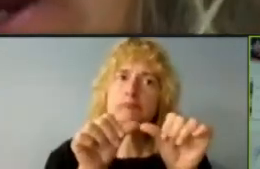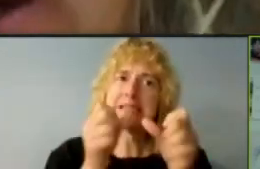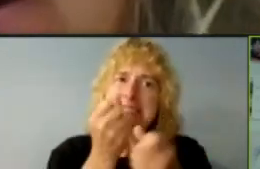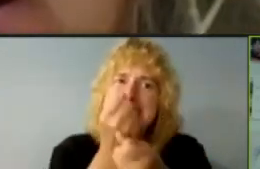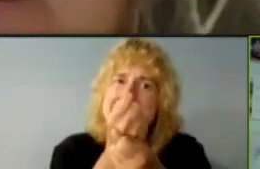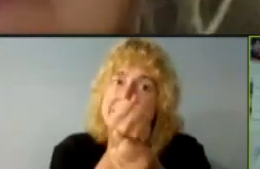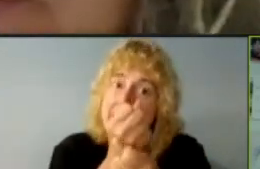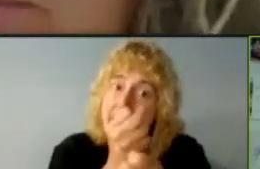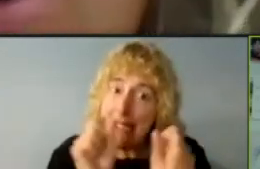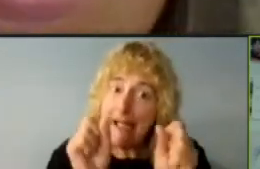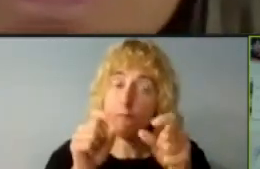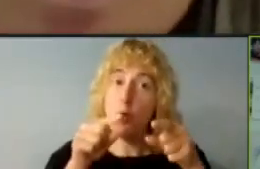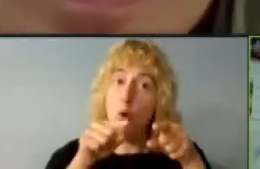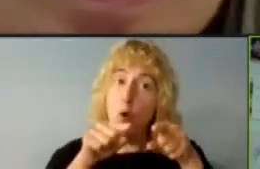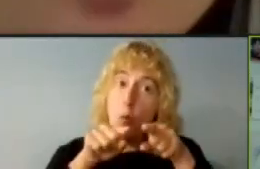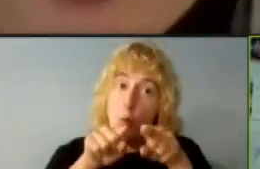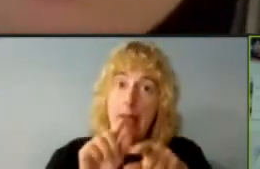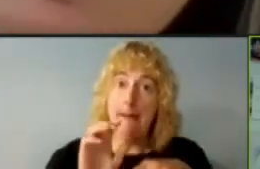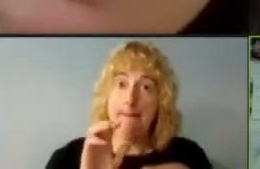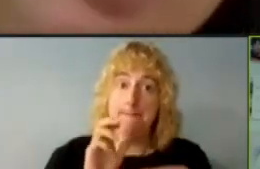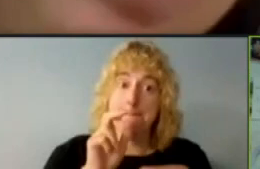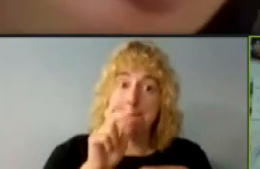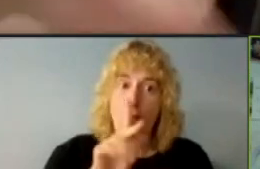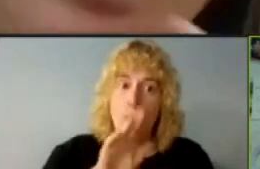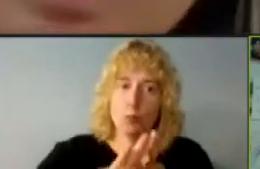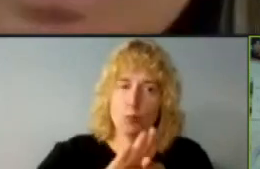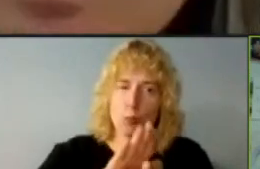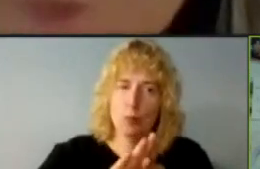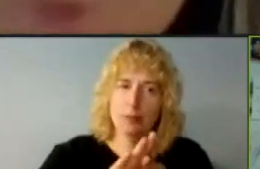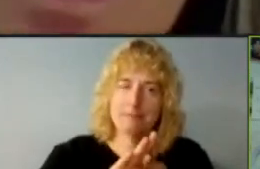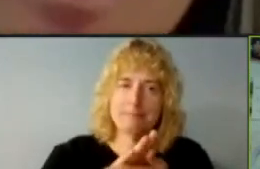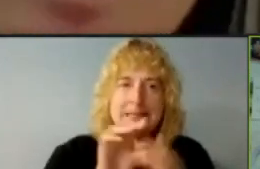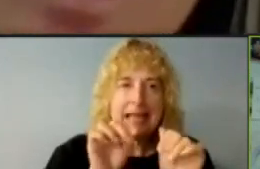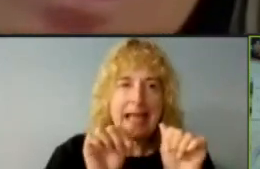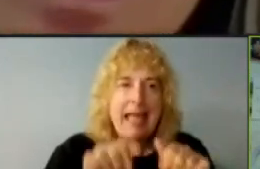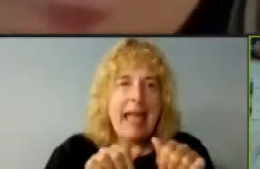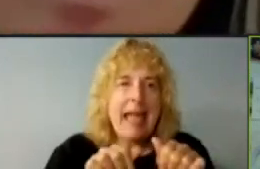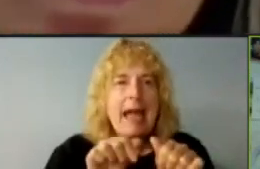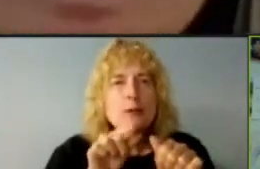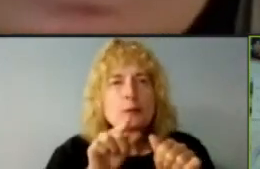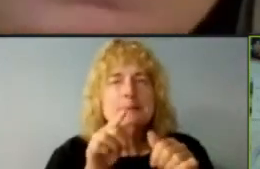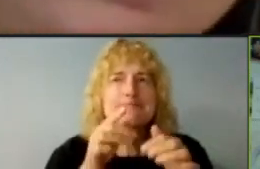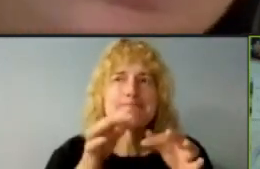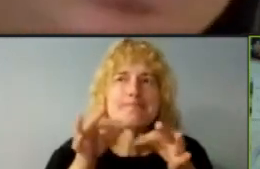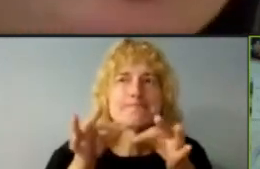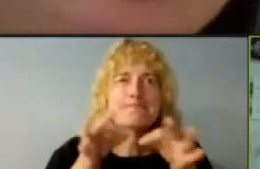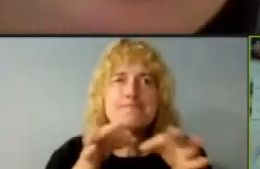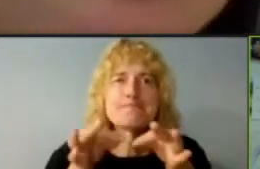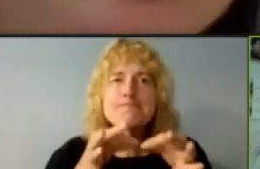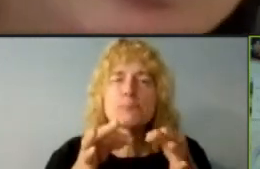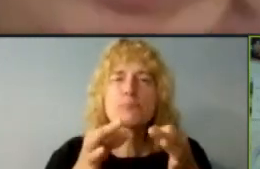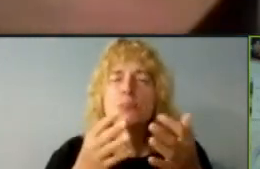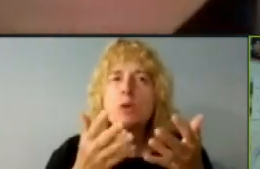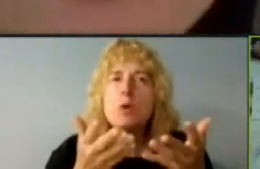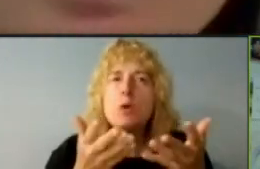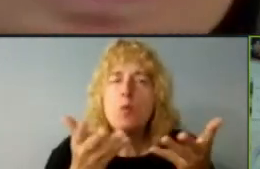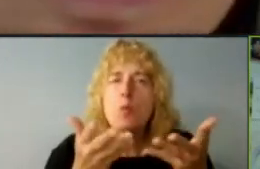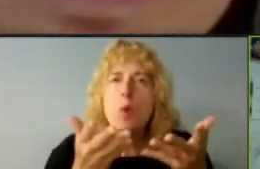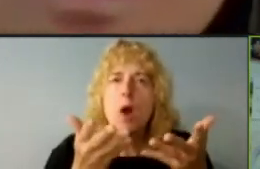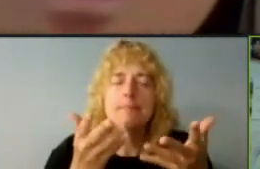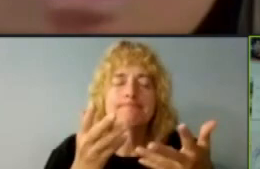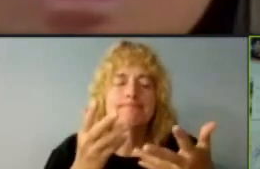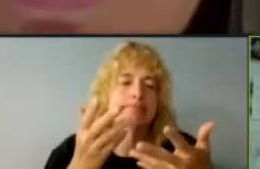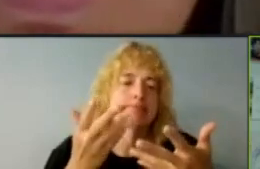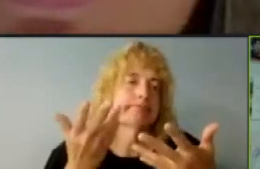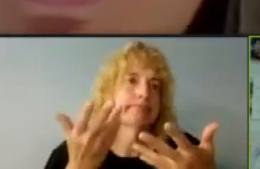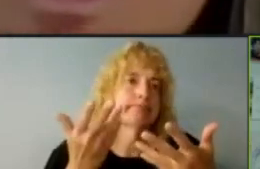going back? So can you just maybe do some really, what are maybe some of top